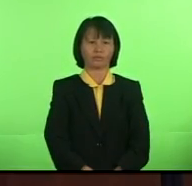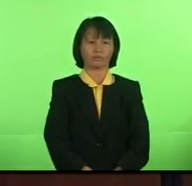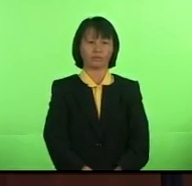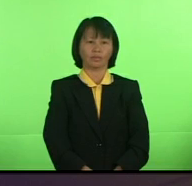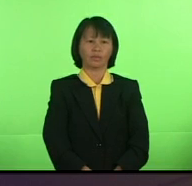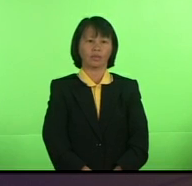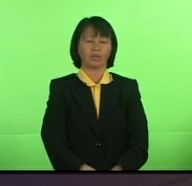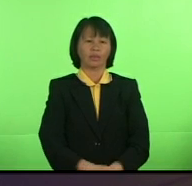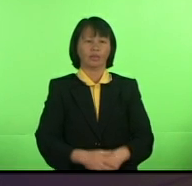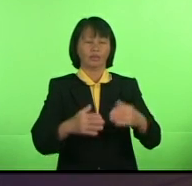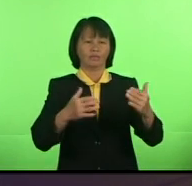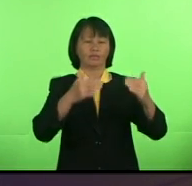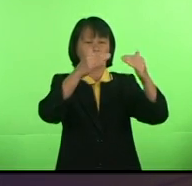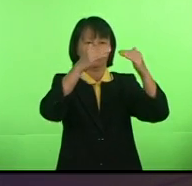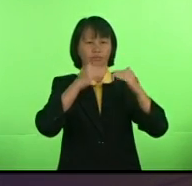No. Next,